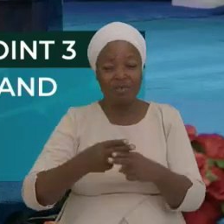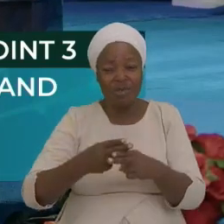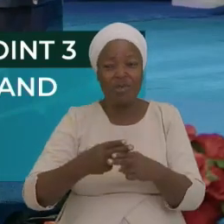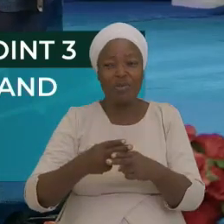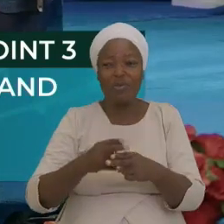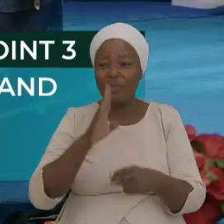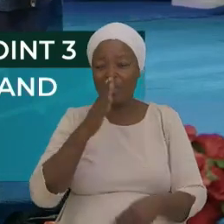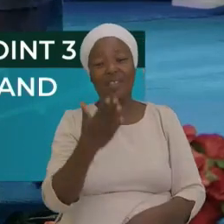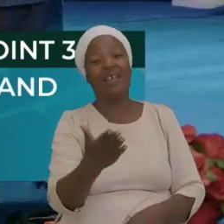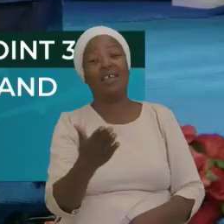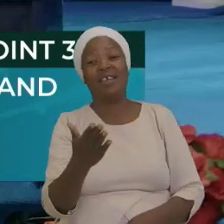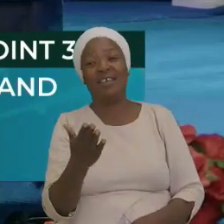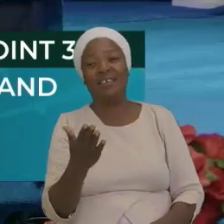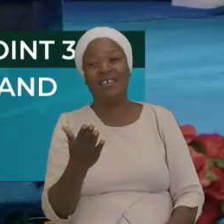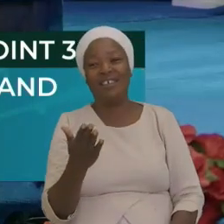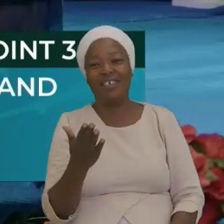be